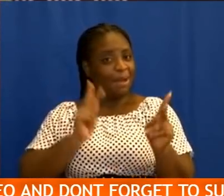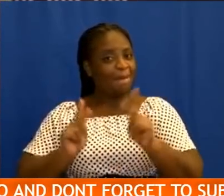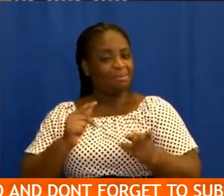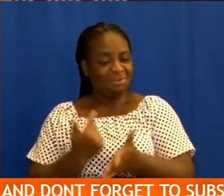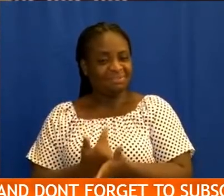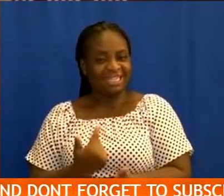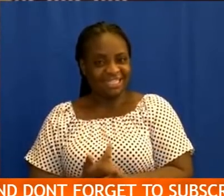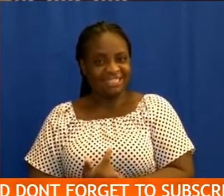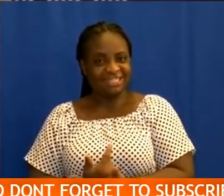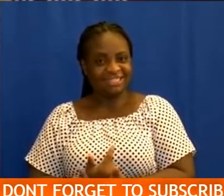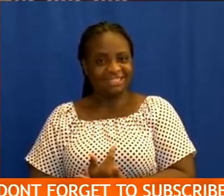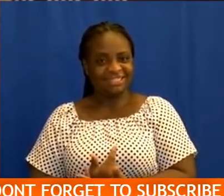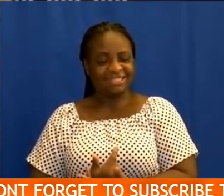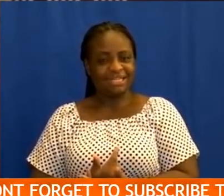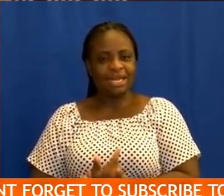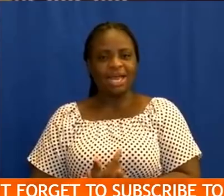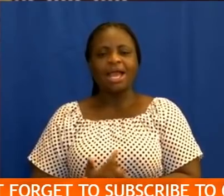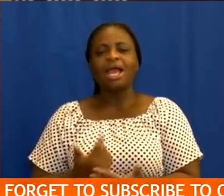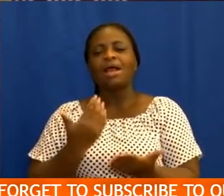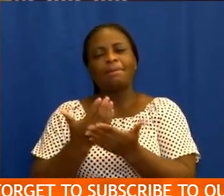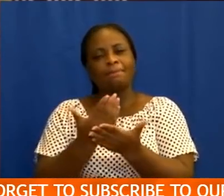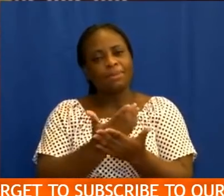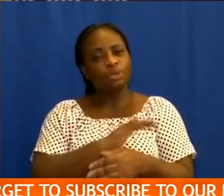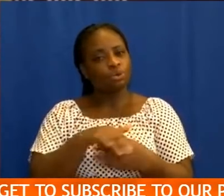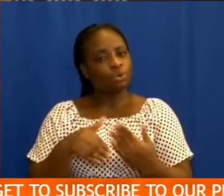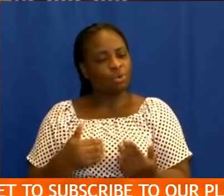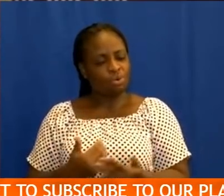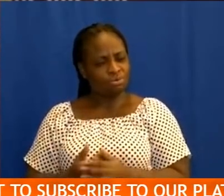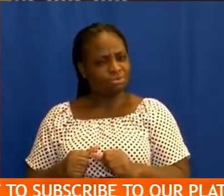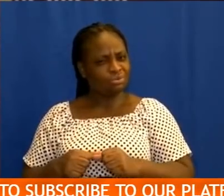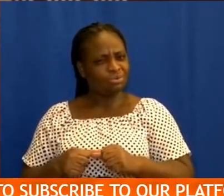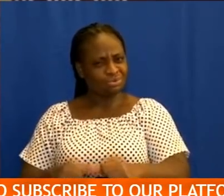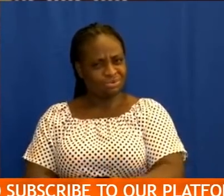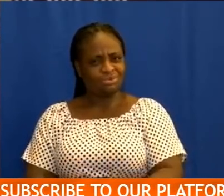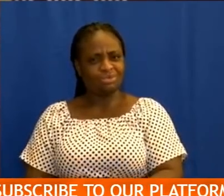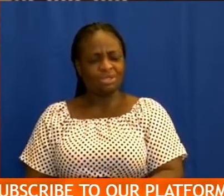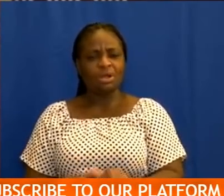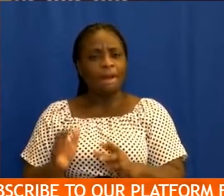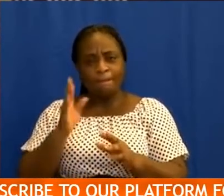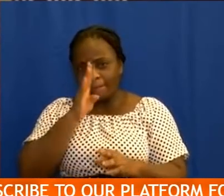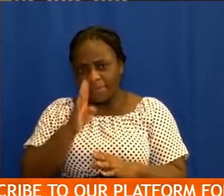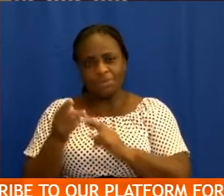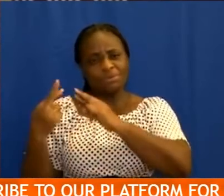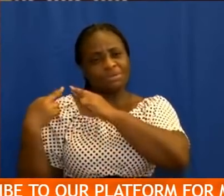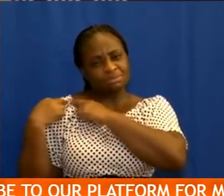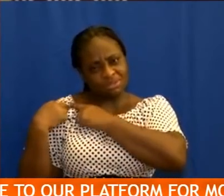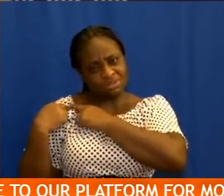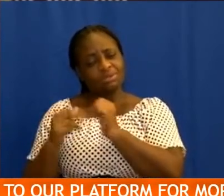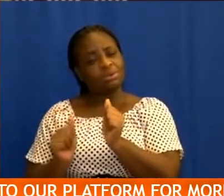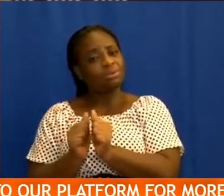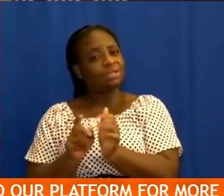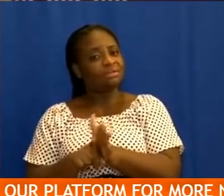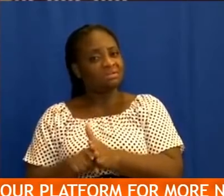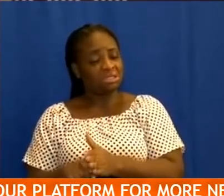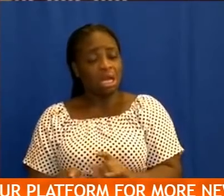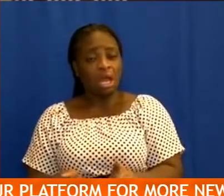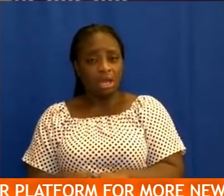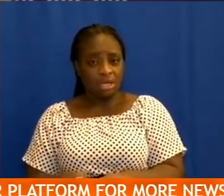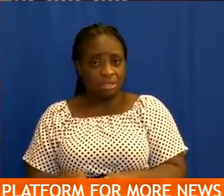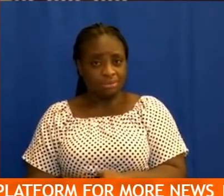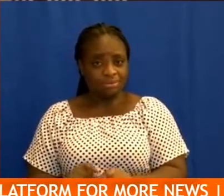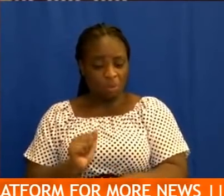Fellow Ghanaians, I urge all of us to continue to live responsibly with the virus, even